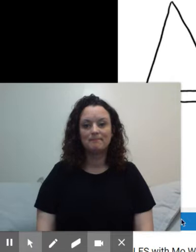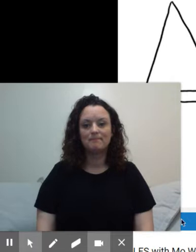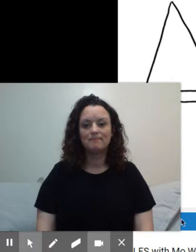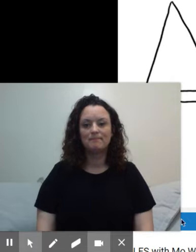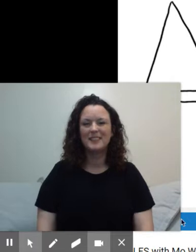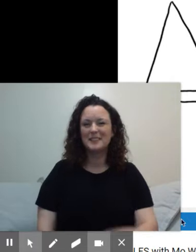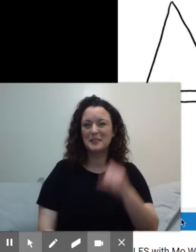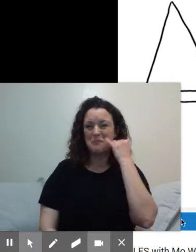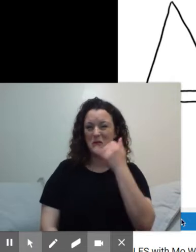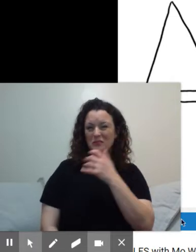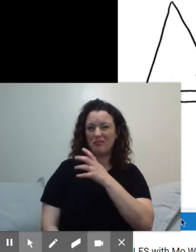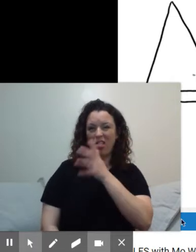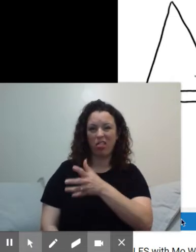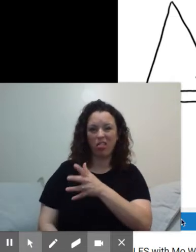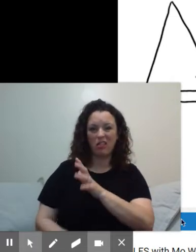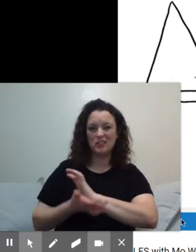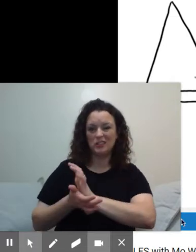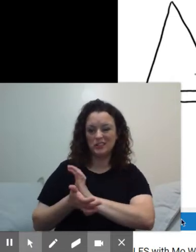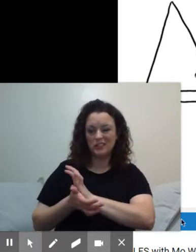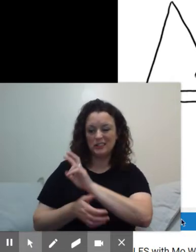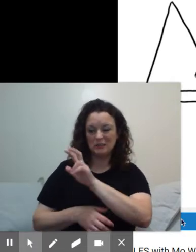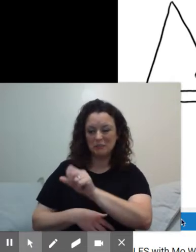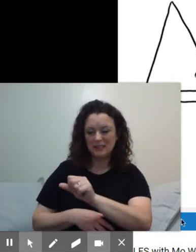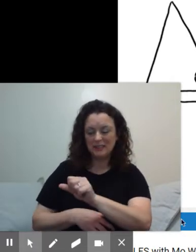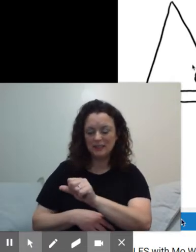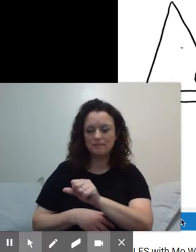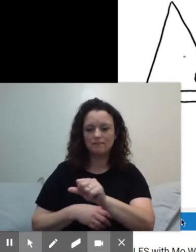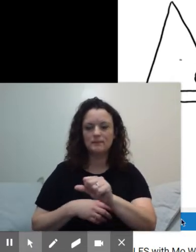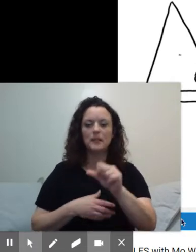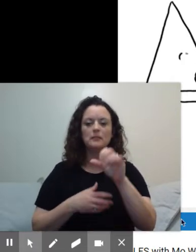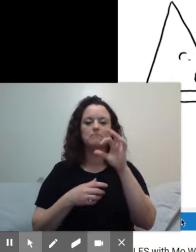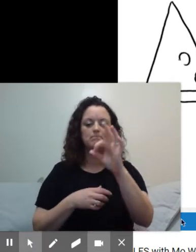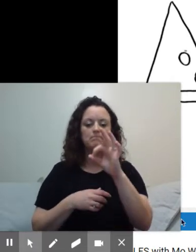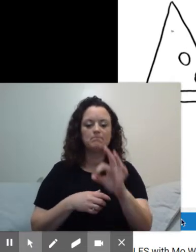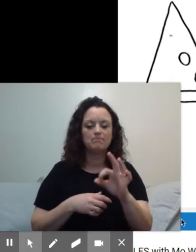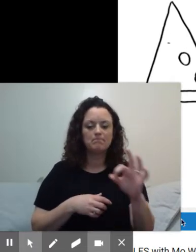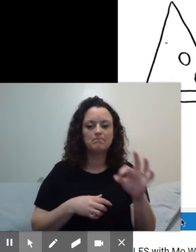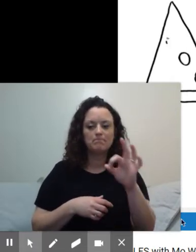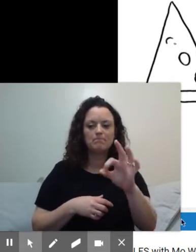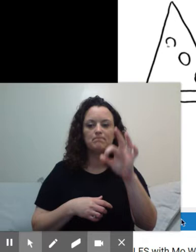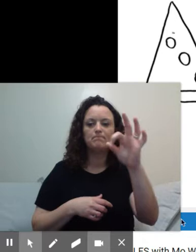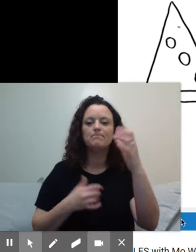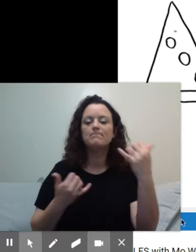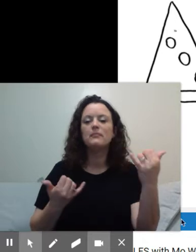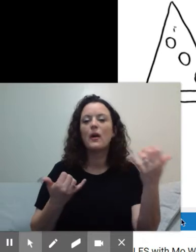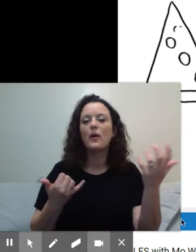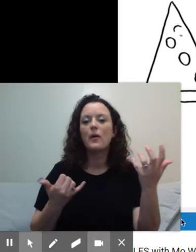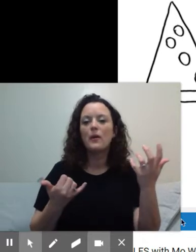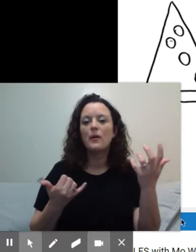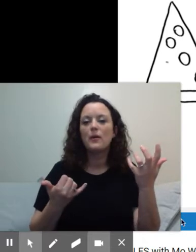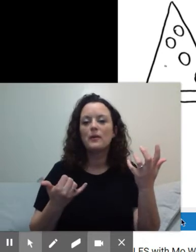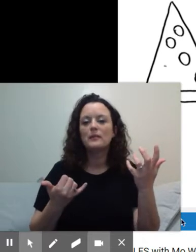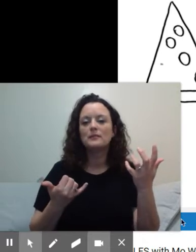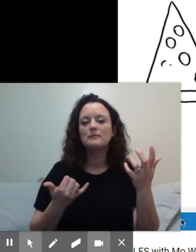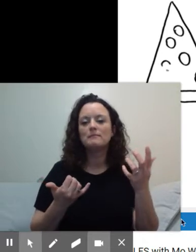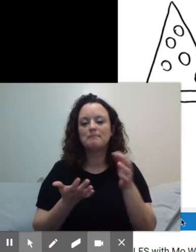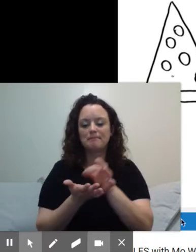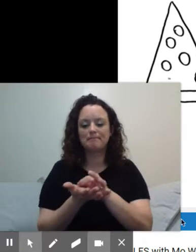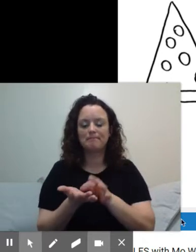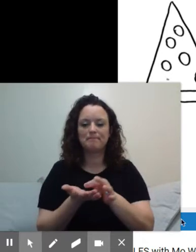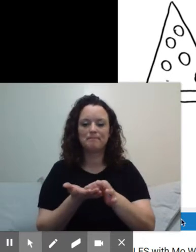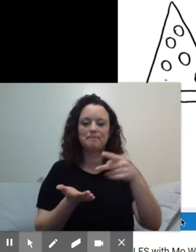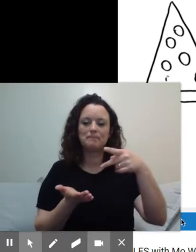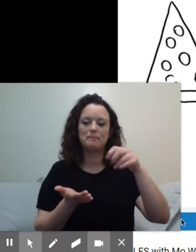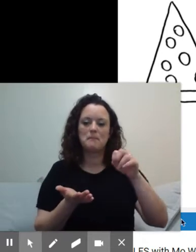But if you don't like cheese pizza, you could add some circles to that. And now, you've got